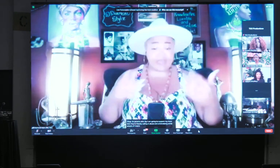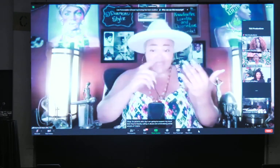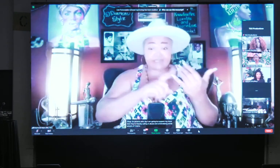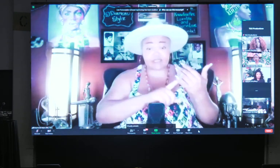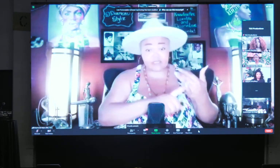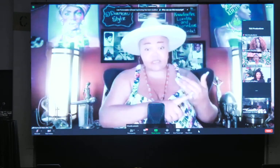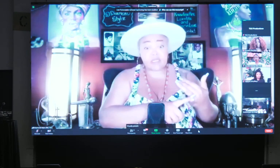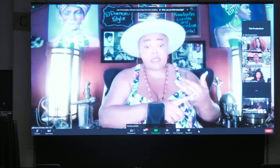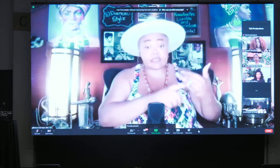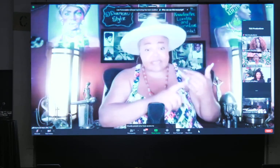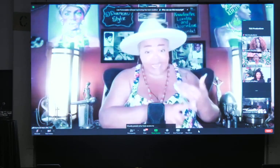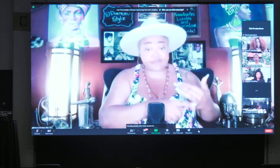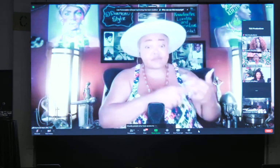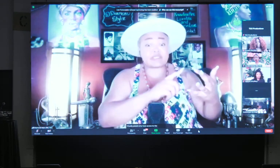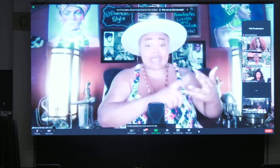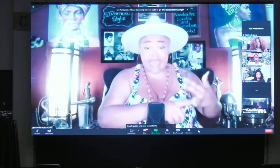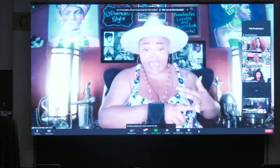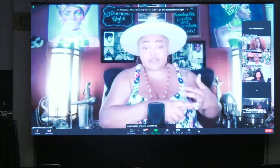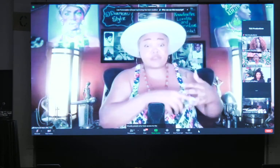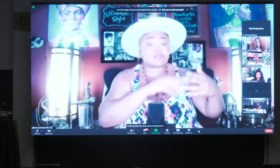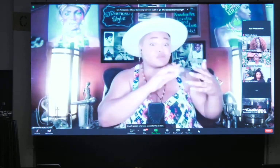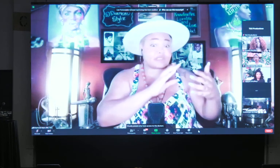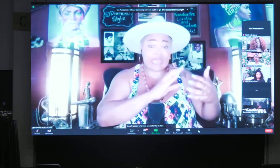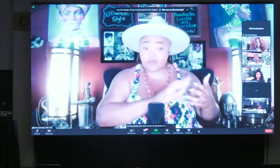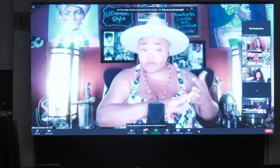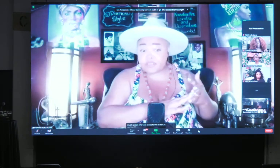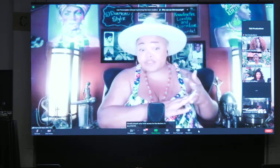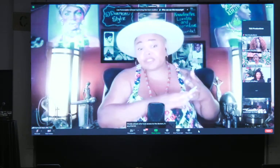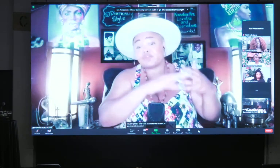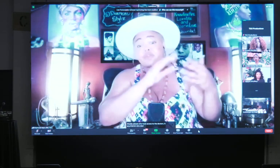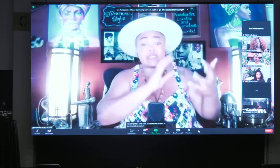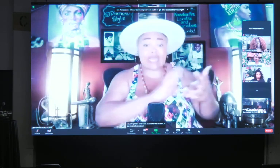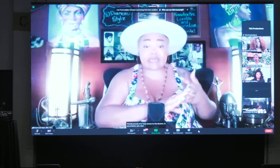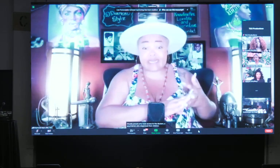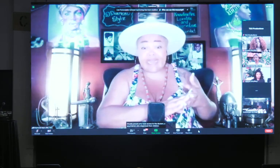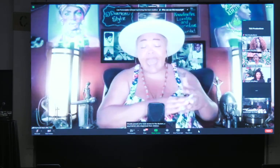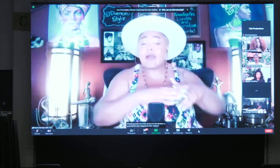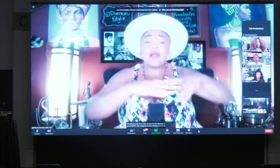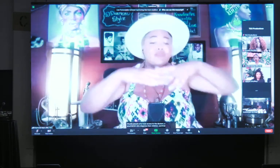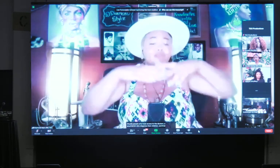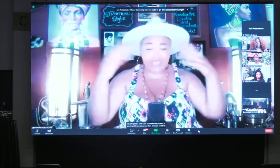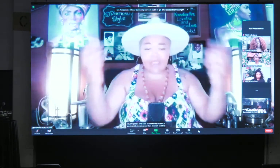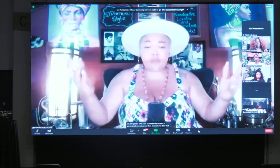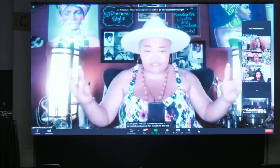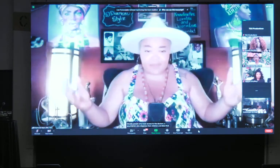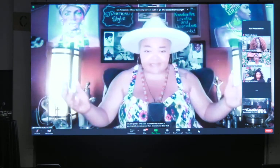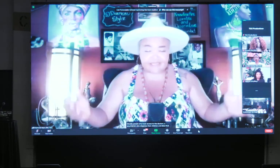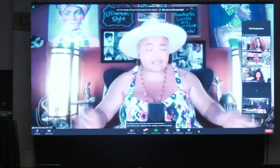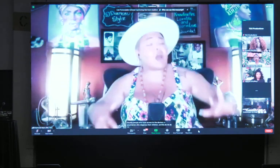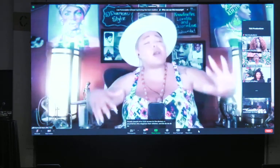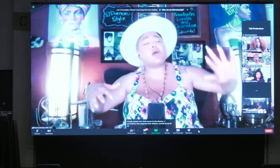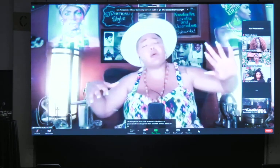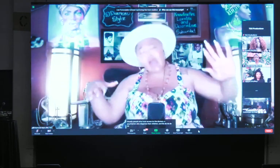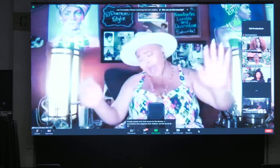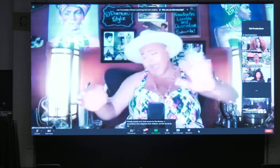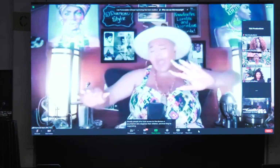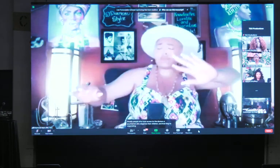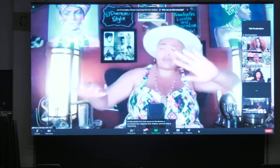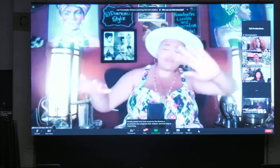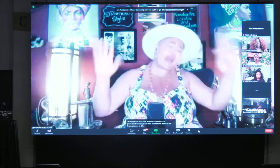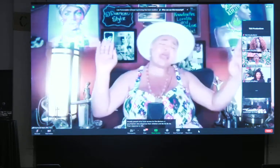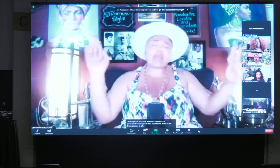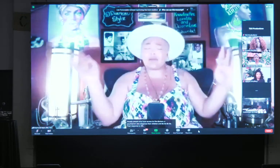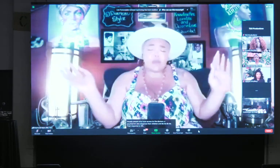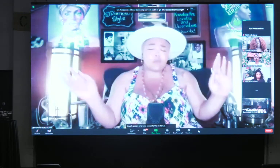who have access to the doctors, the psychiatrists to diagnose their children and their response is, oh, I have